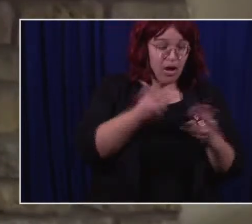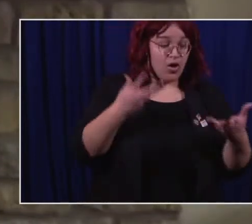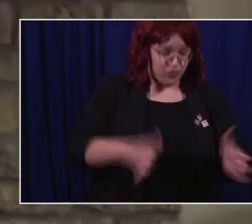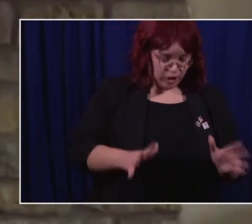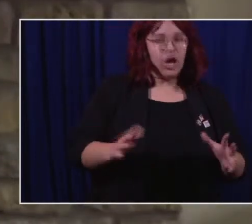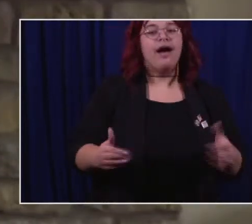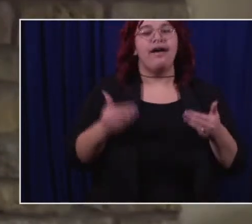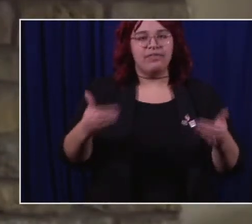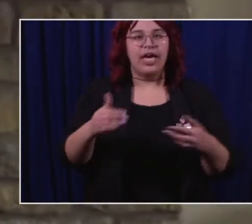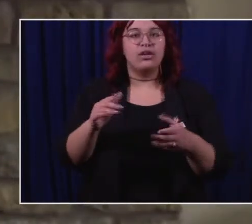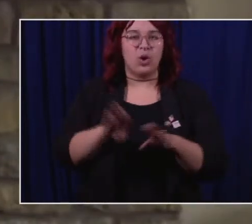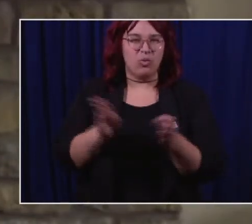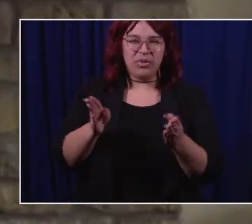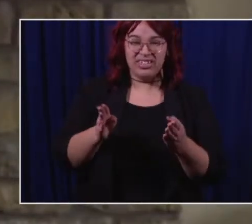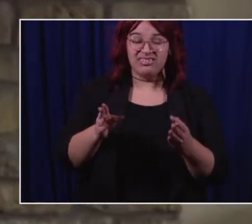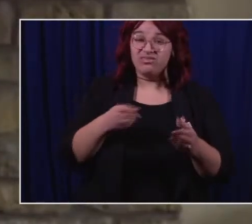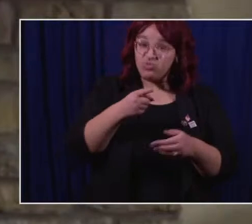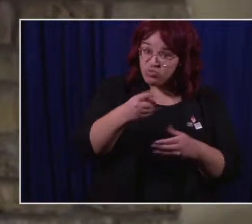faith, quite candidly.